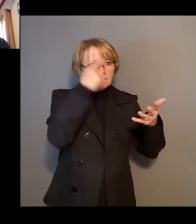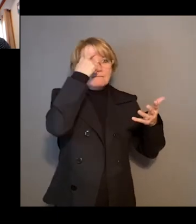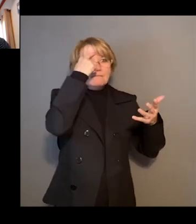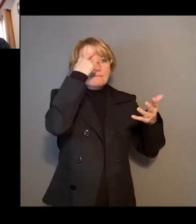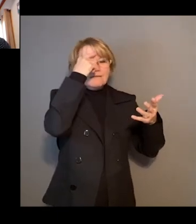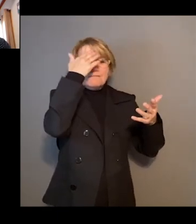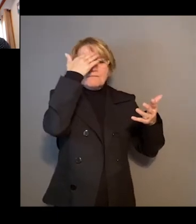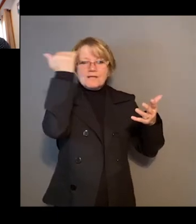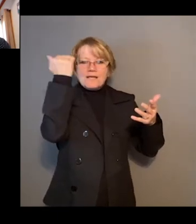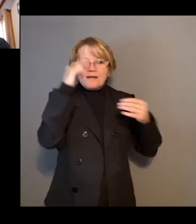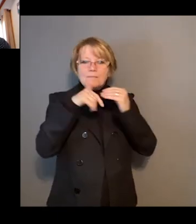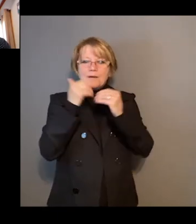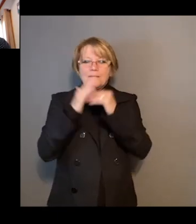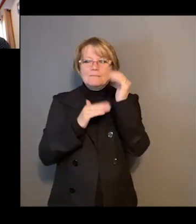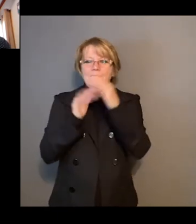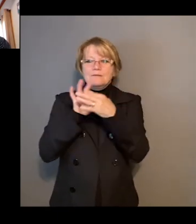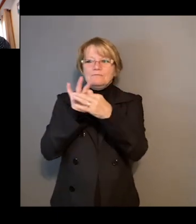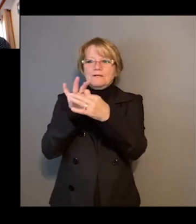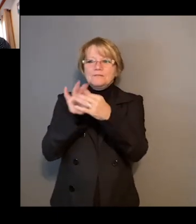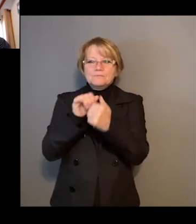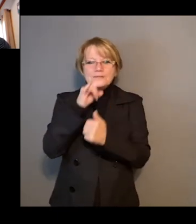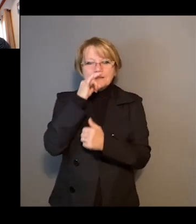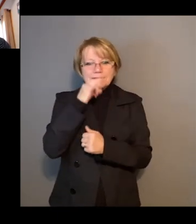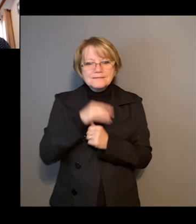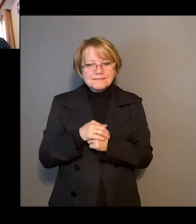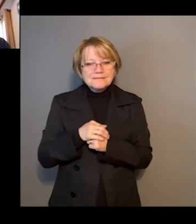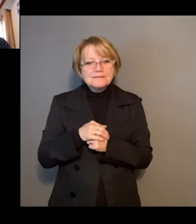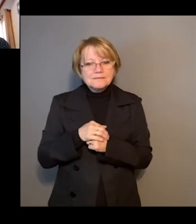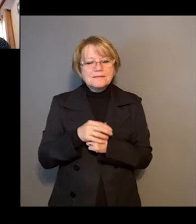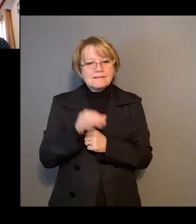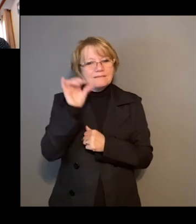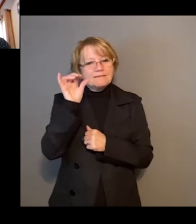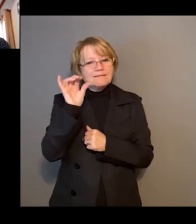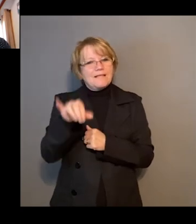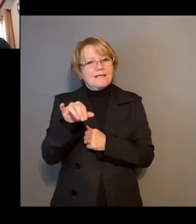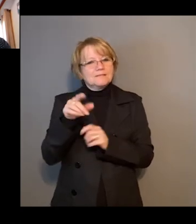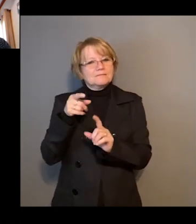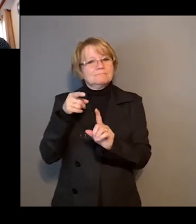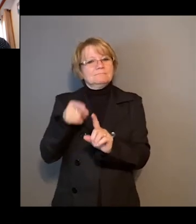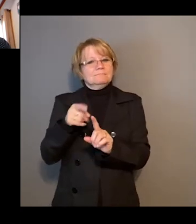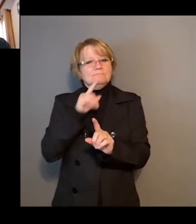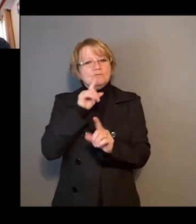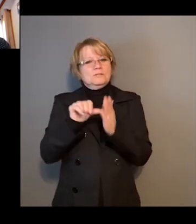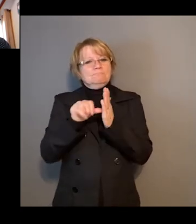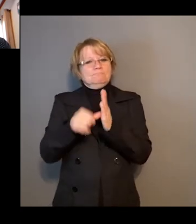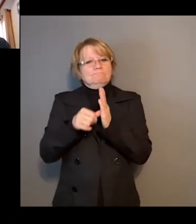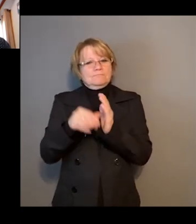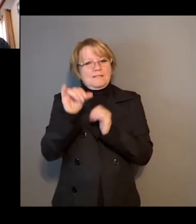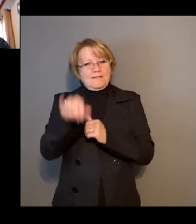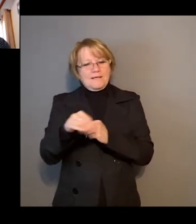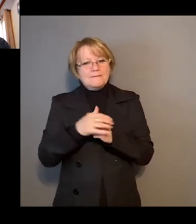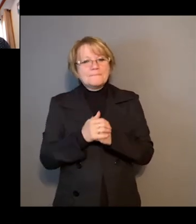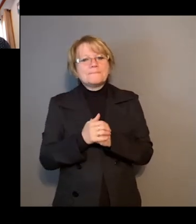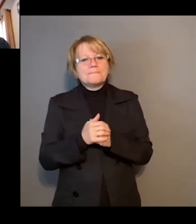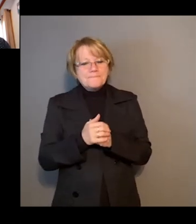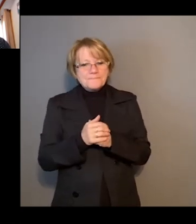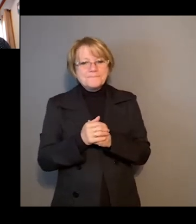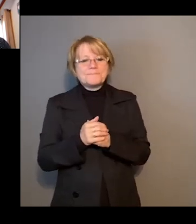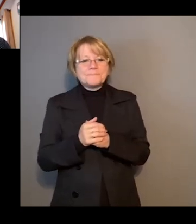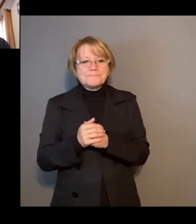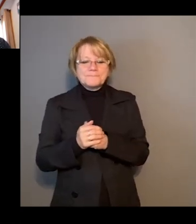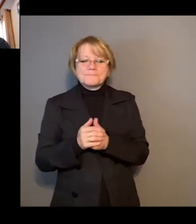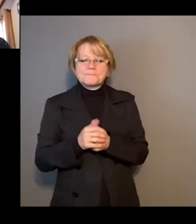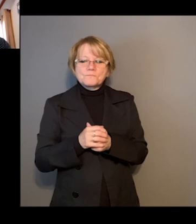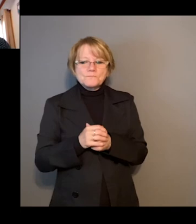with kids. That's what it's really all about. Again, same reference as the basketball piece. We don't coach because we